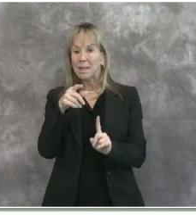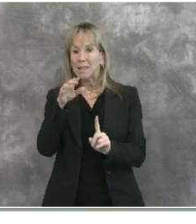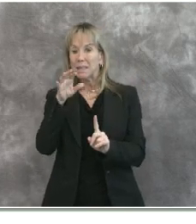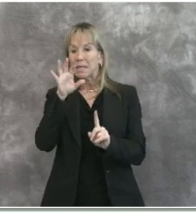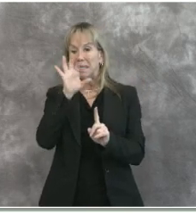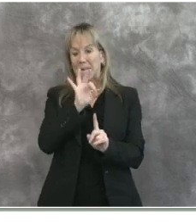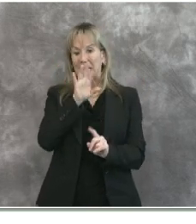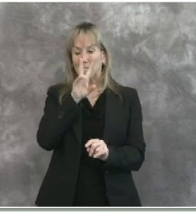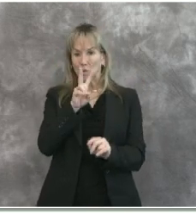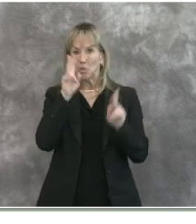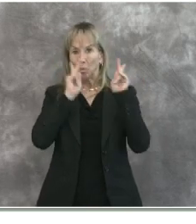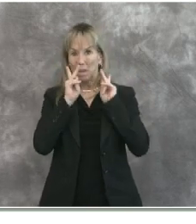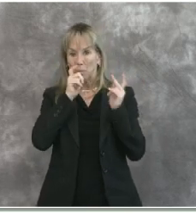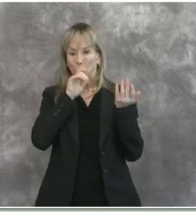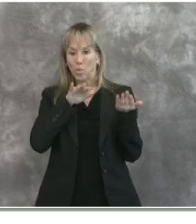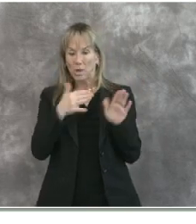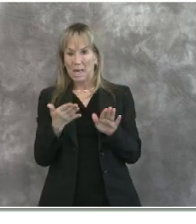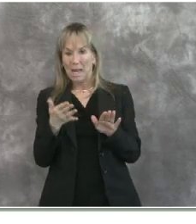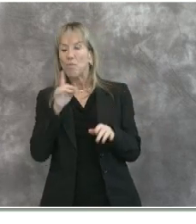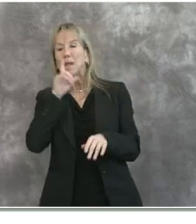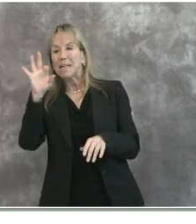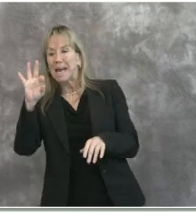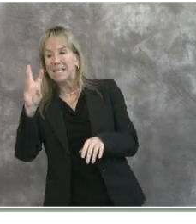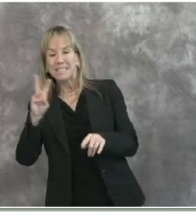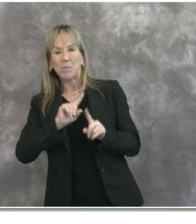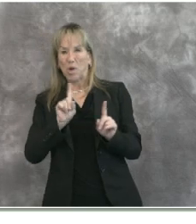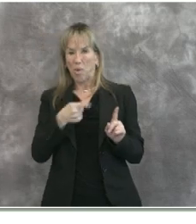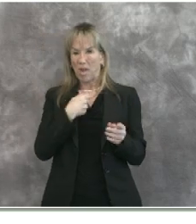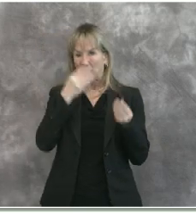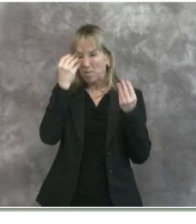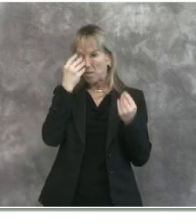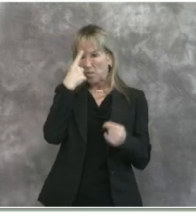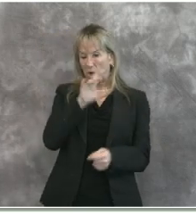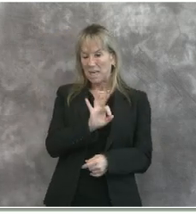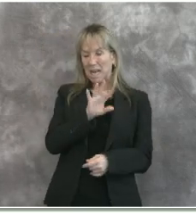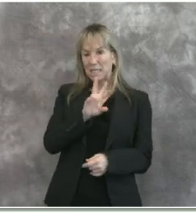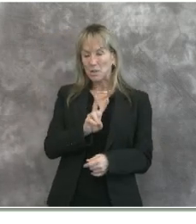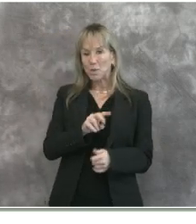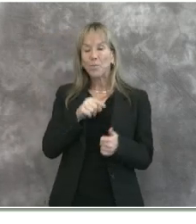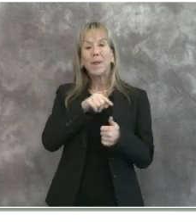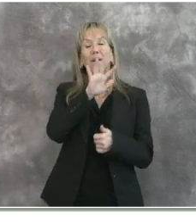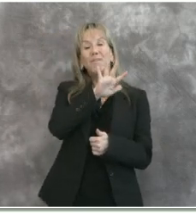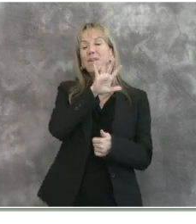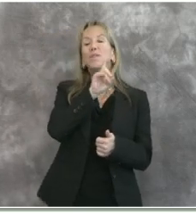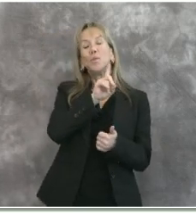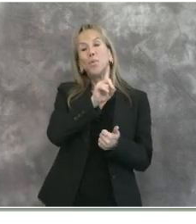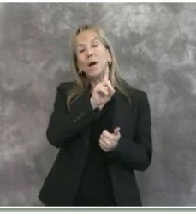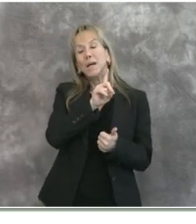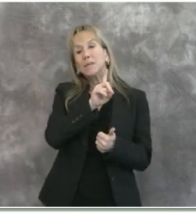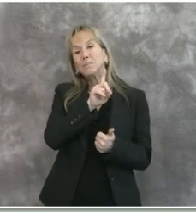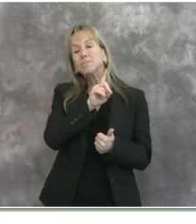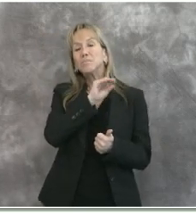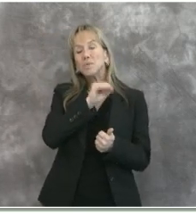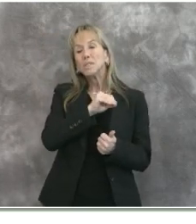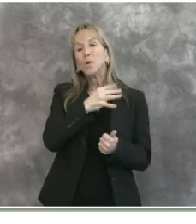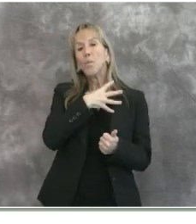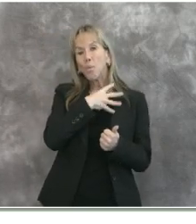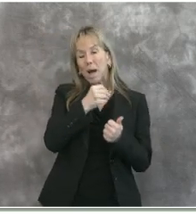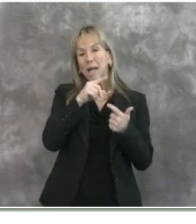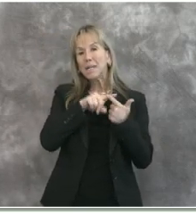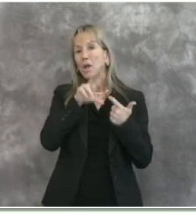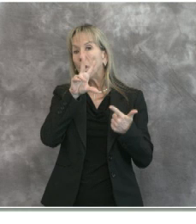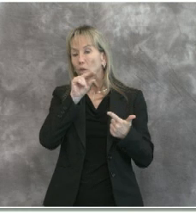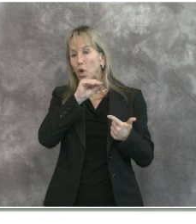race, ethnicity. And of these, 51 or 55% are white, 28 or 30% are